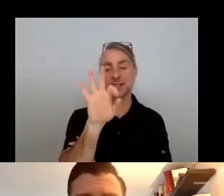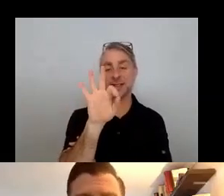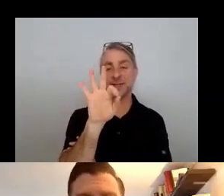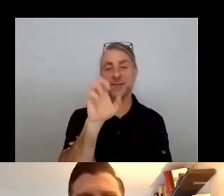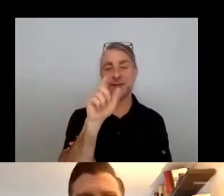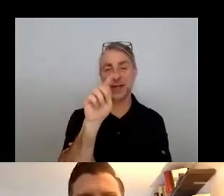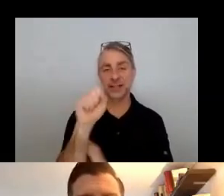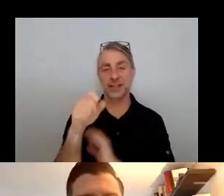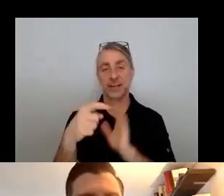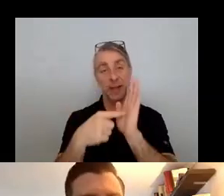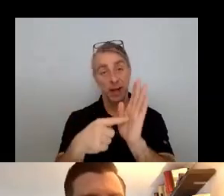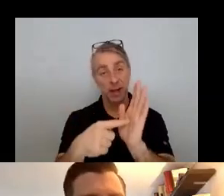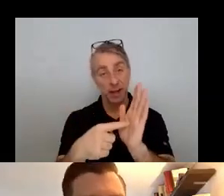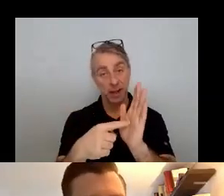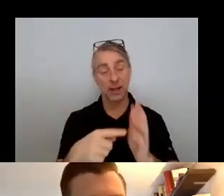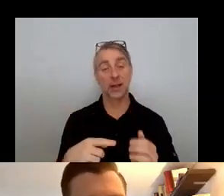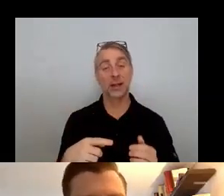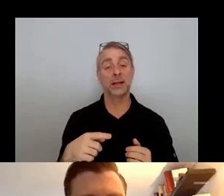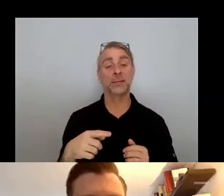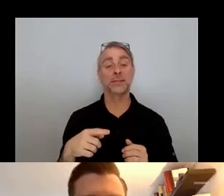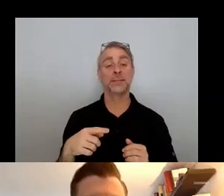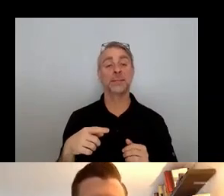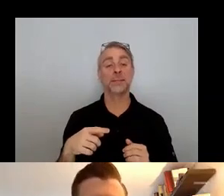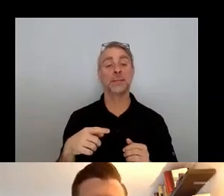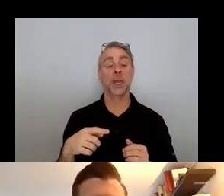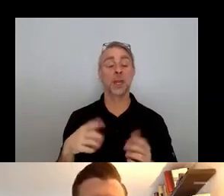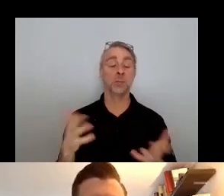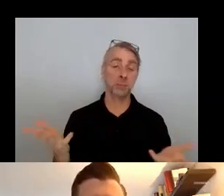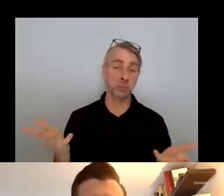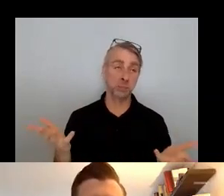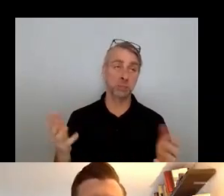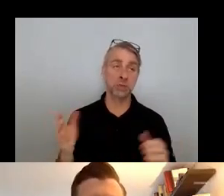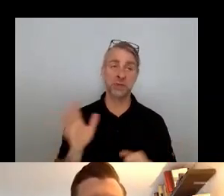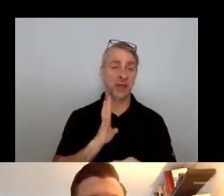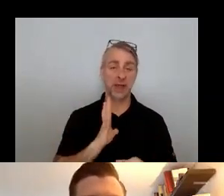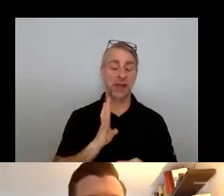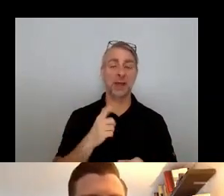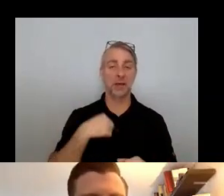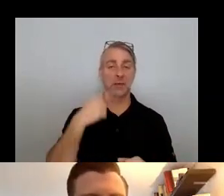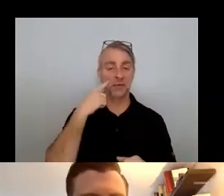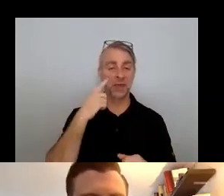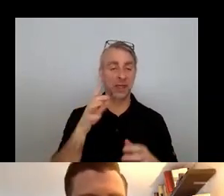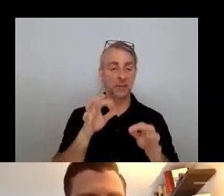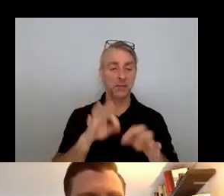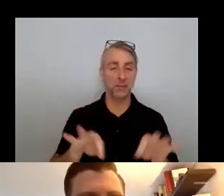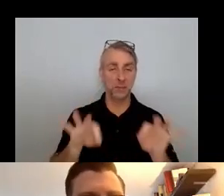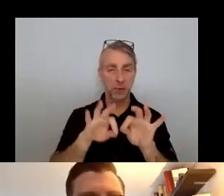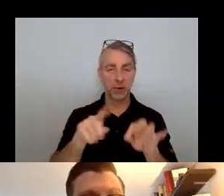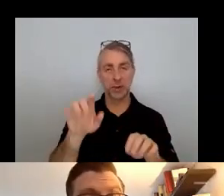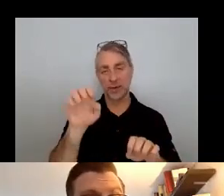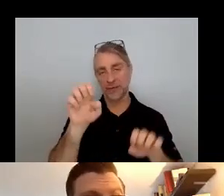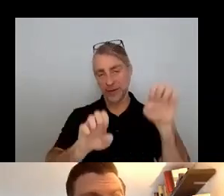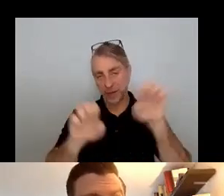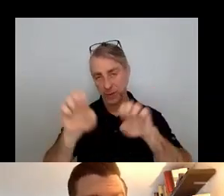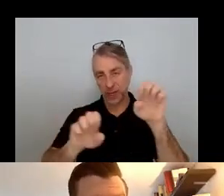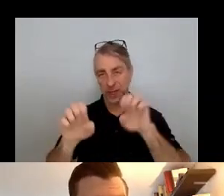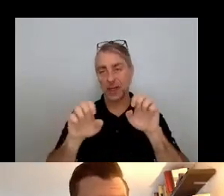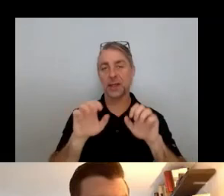studies, it's, I think, always a good idea to evaluate the sensitivity of your